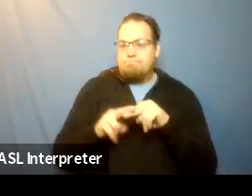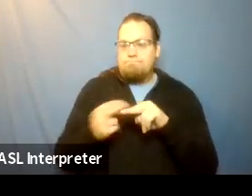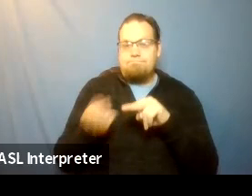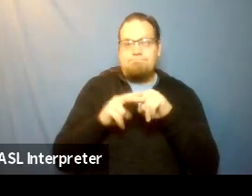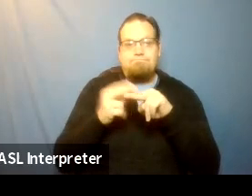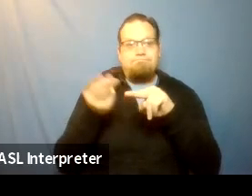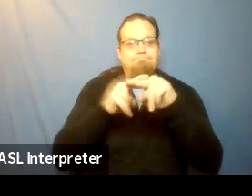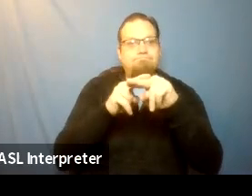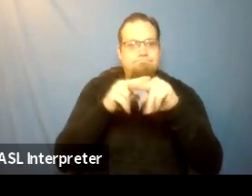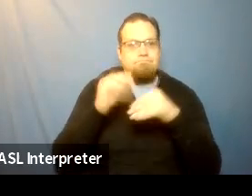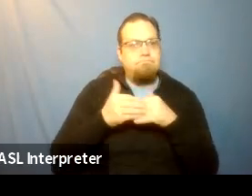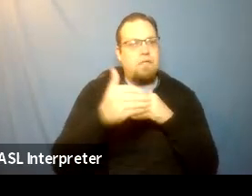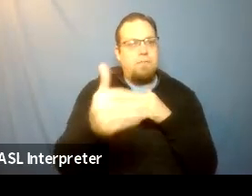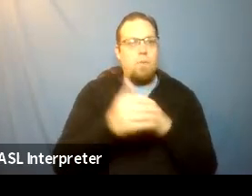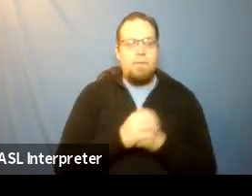going.